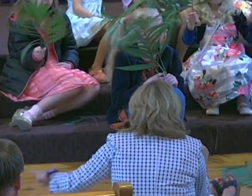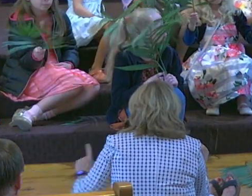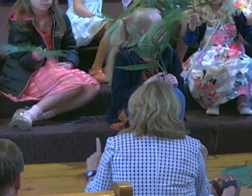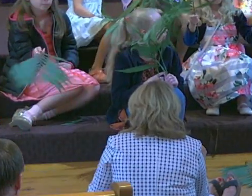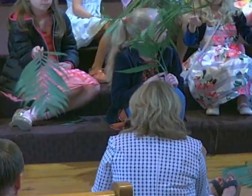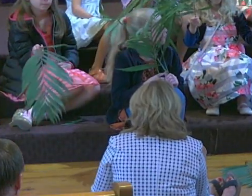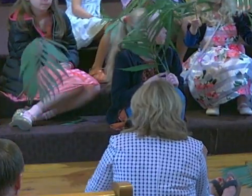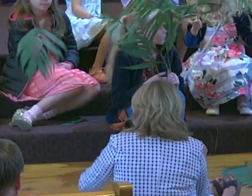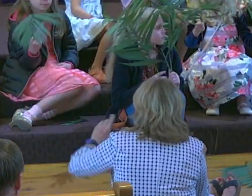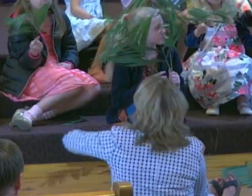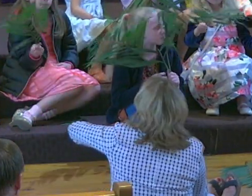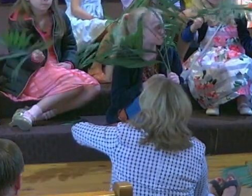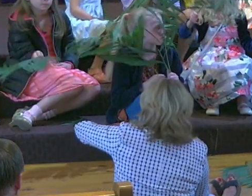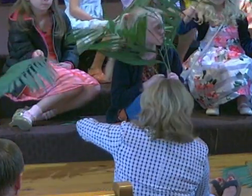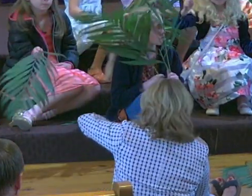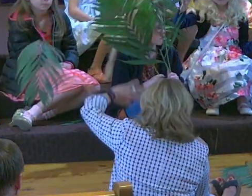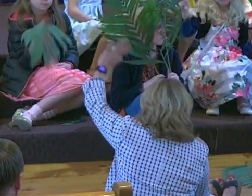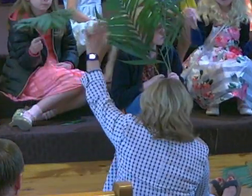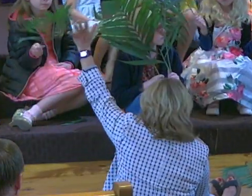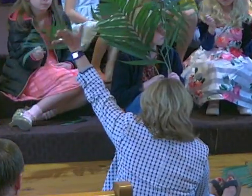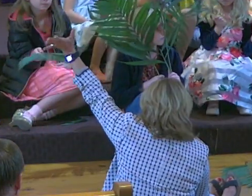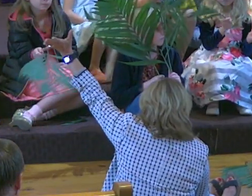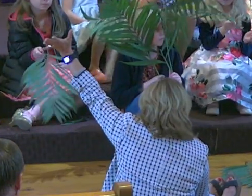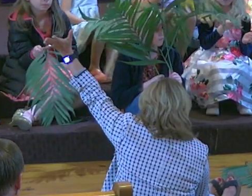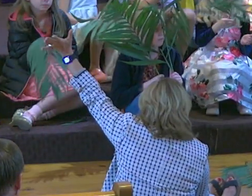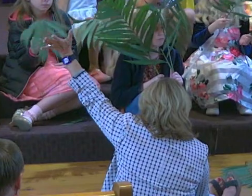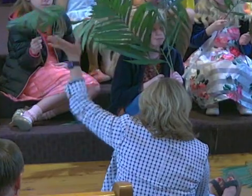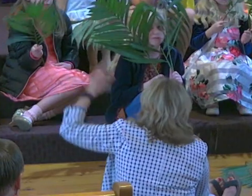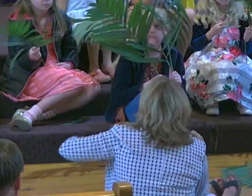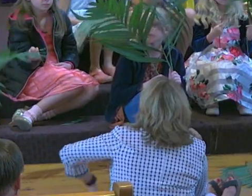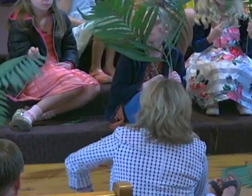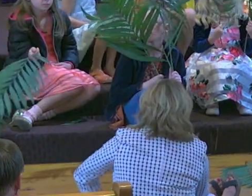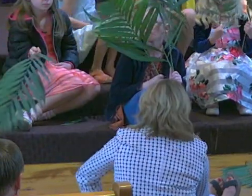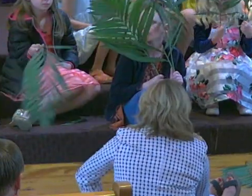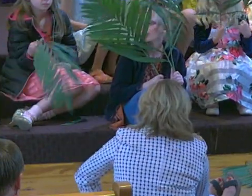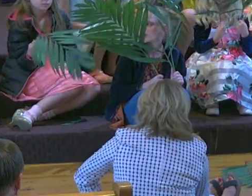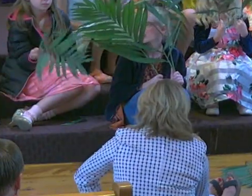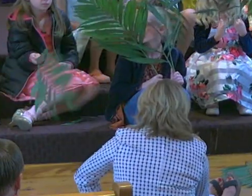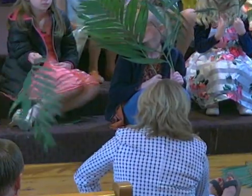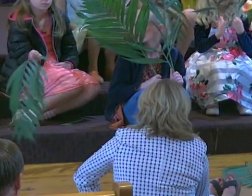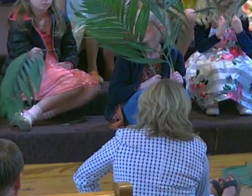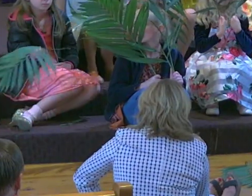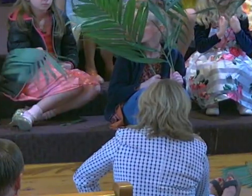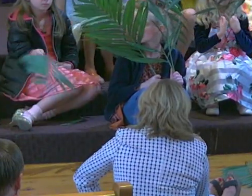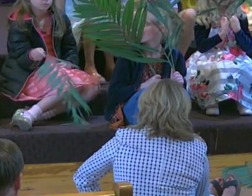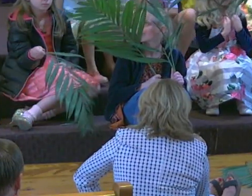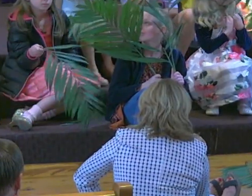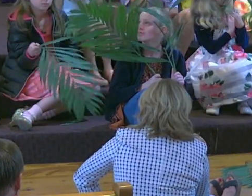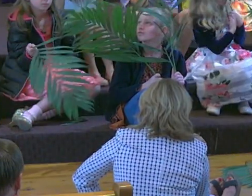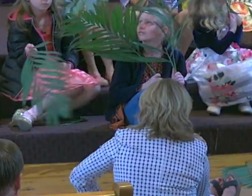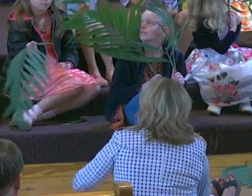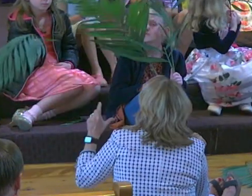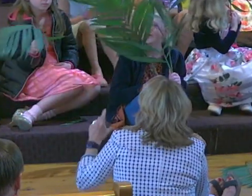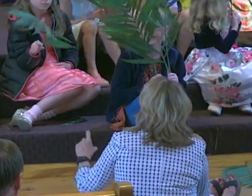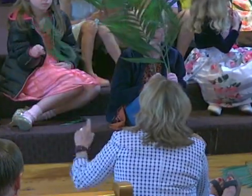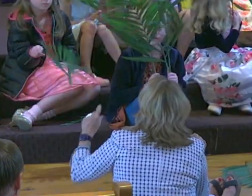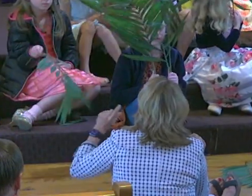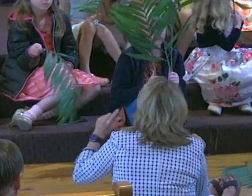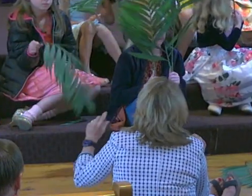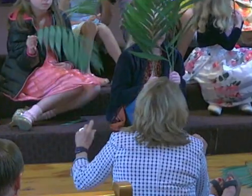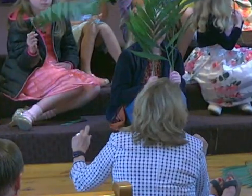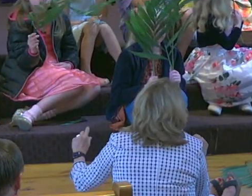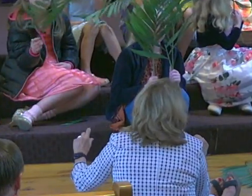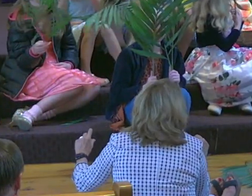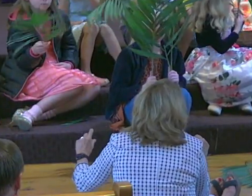Jesus, that day, palms and voice ready for raising. Jesus, meantime, had his followers find a